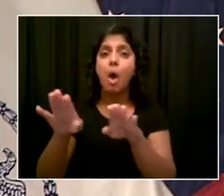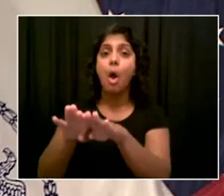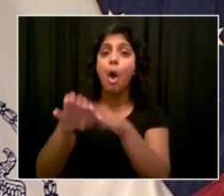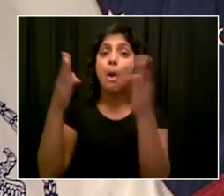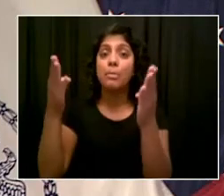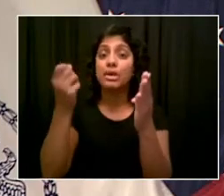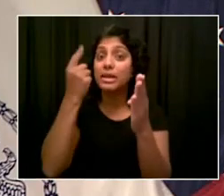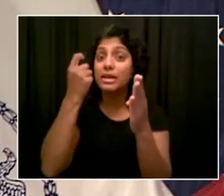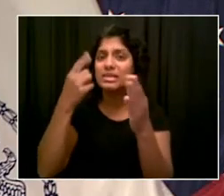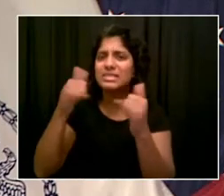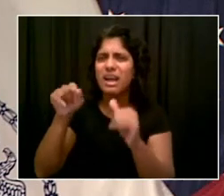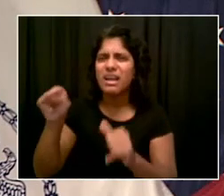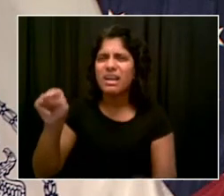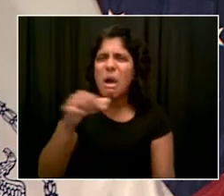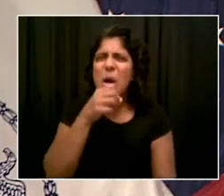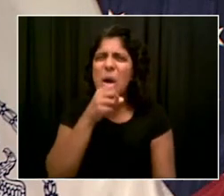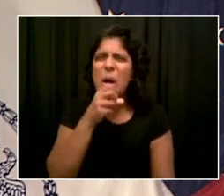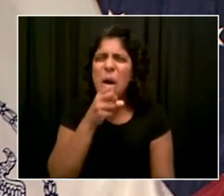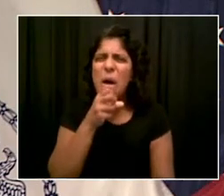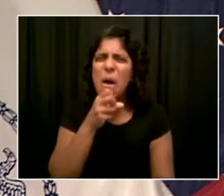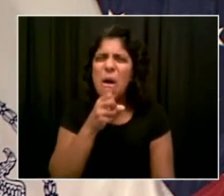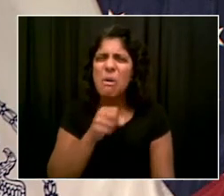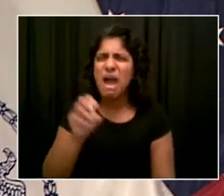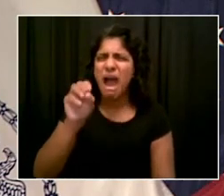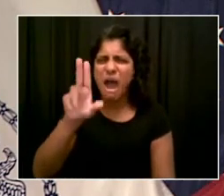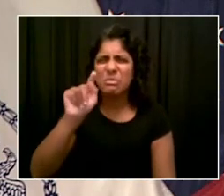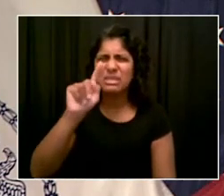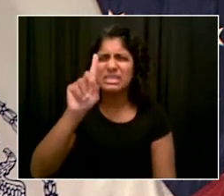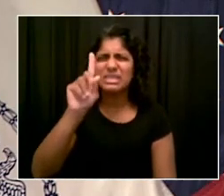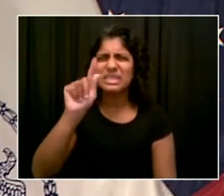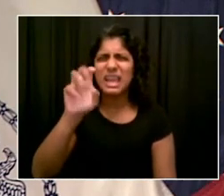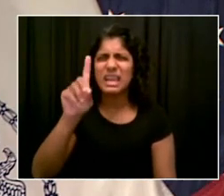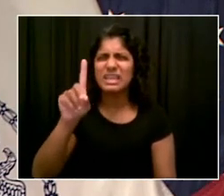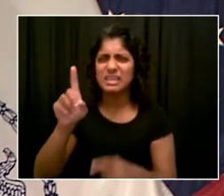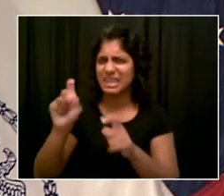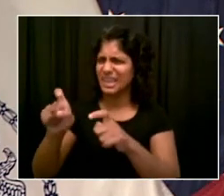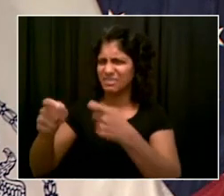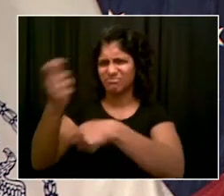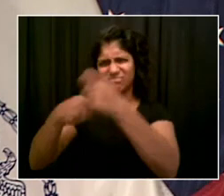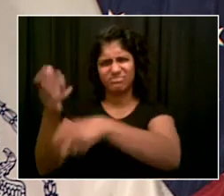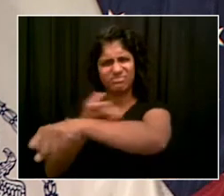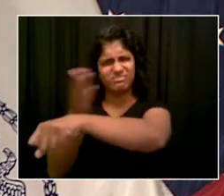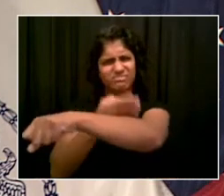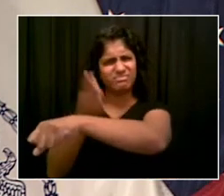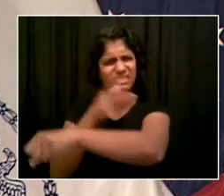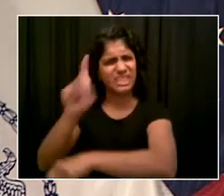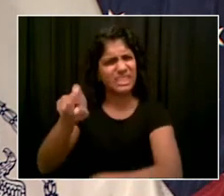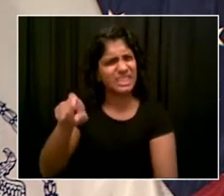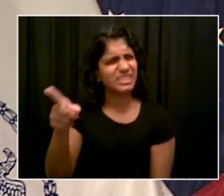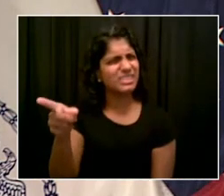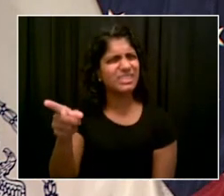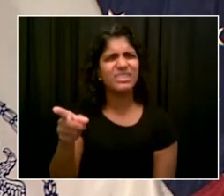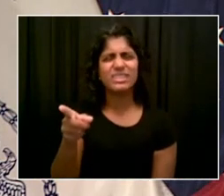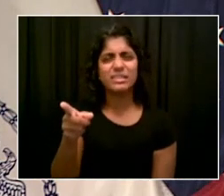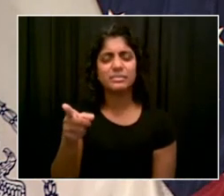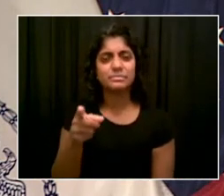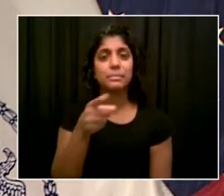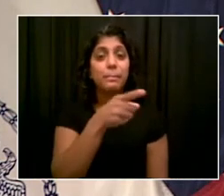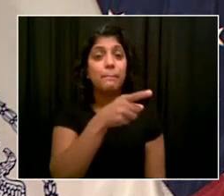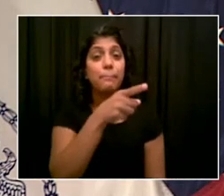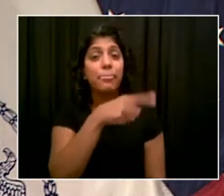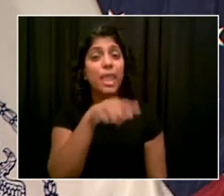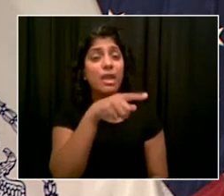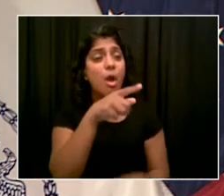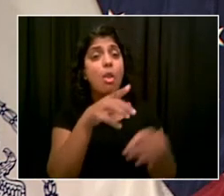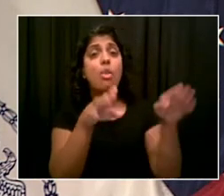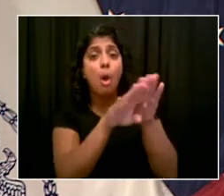public deadlines for completion. So my question is that when you ran for office, you pledged to close the Tale of Two Cities gap, but the